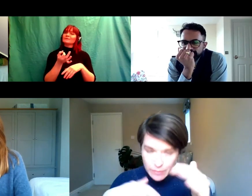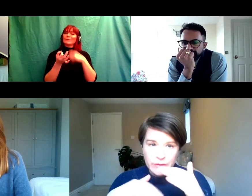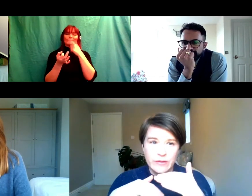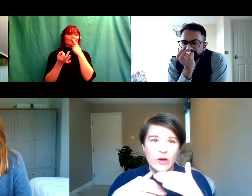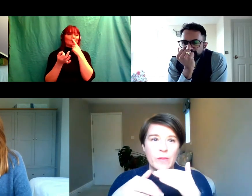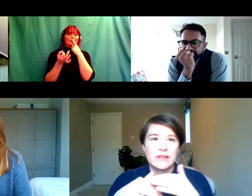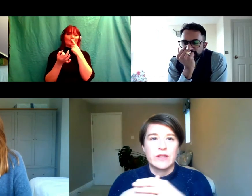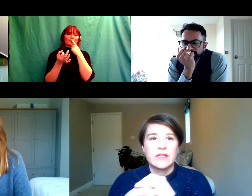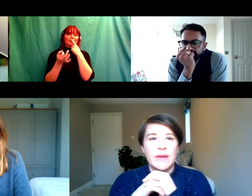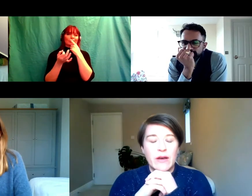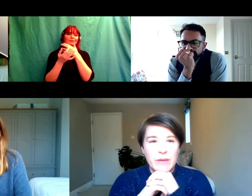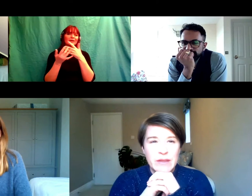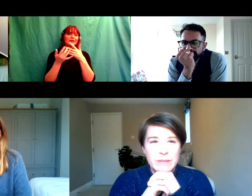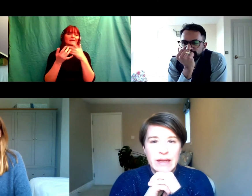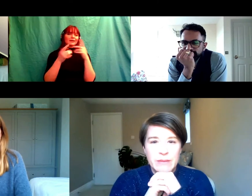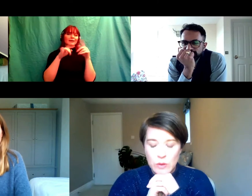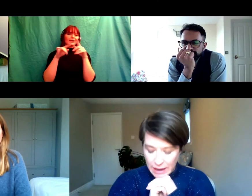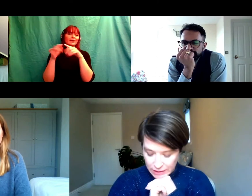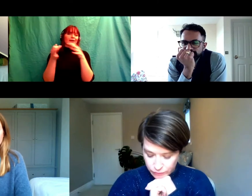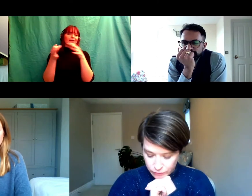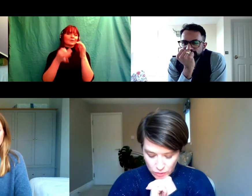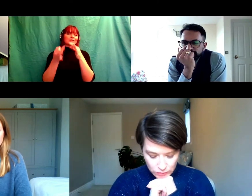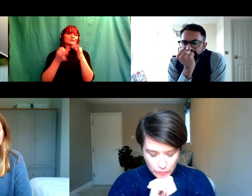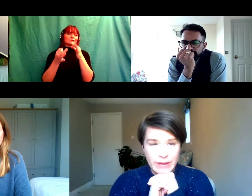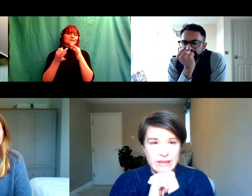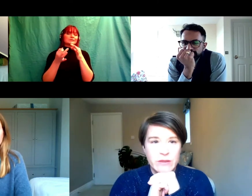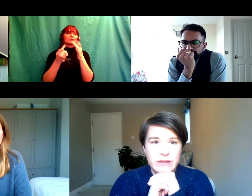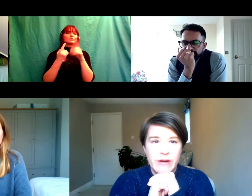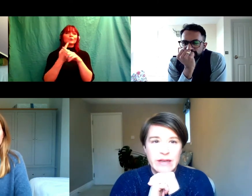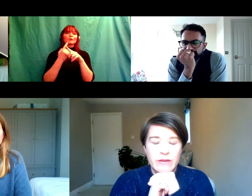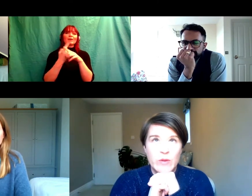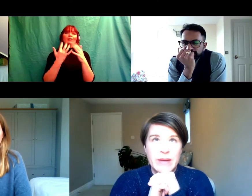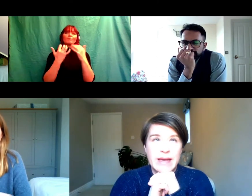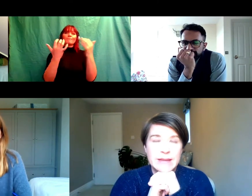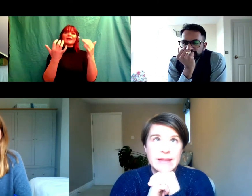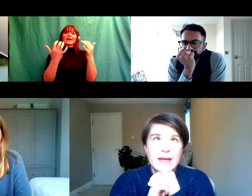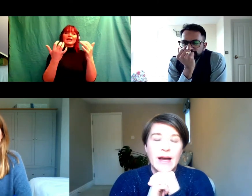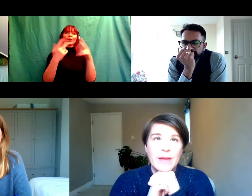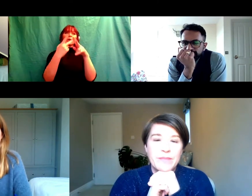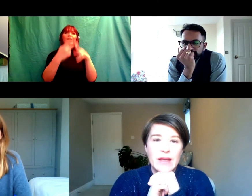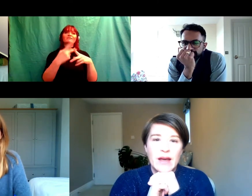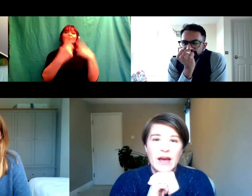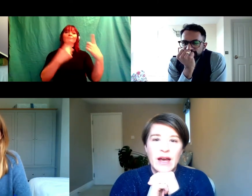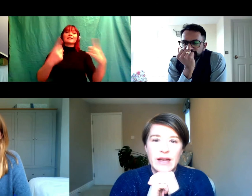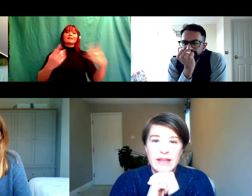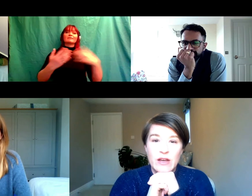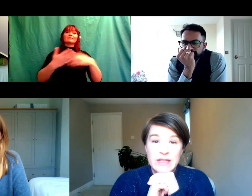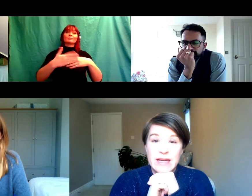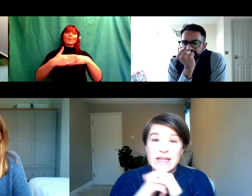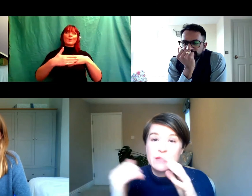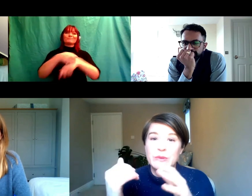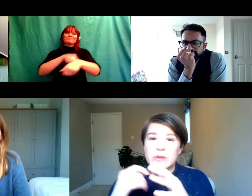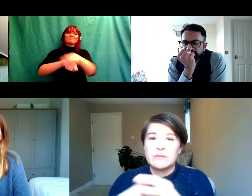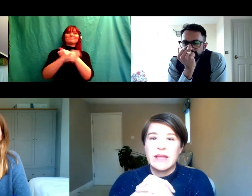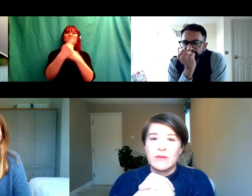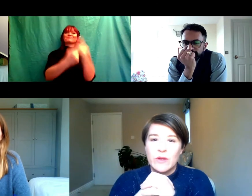been a number of comments and questions about the public playing a more active role or proactive role in their own health and wellbeing. And I think obviously that